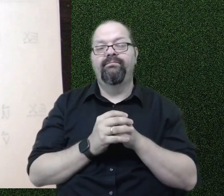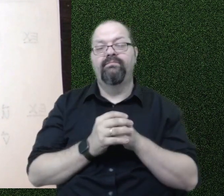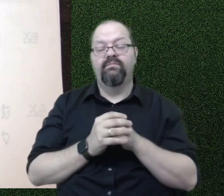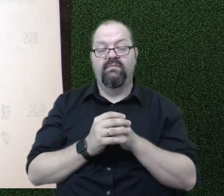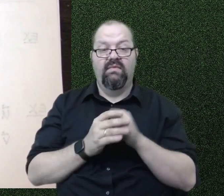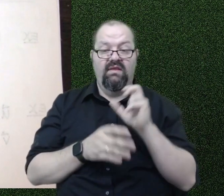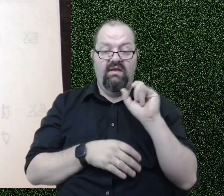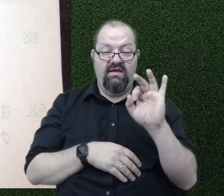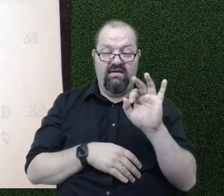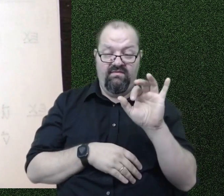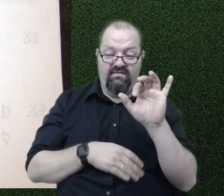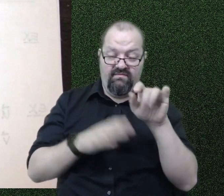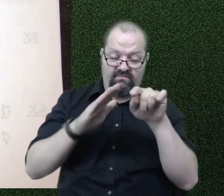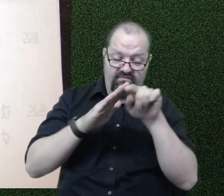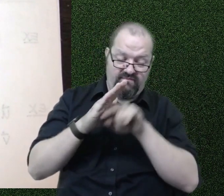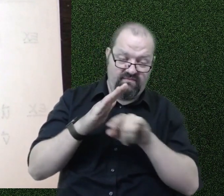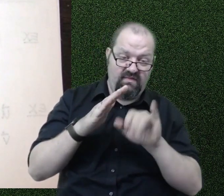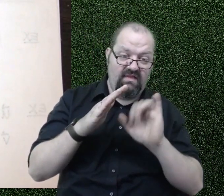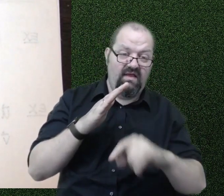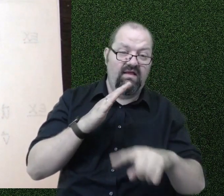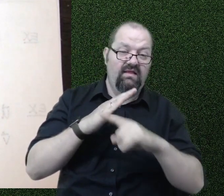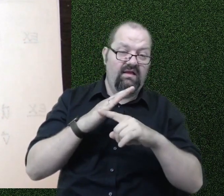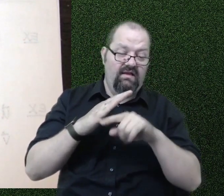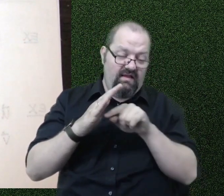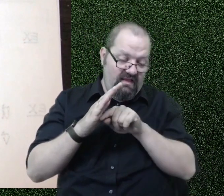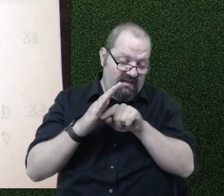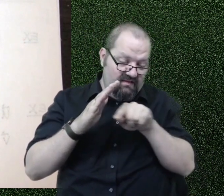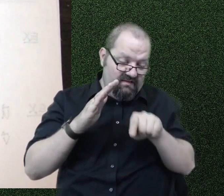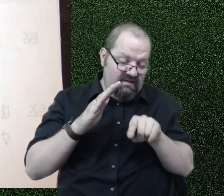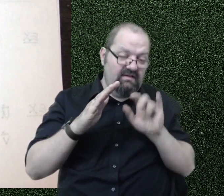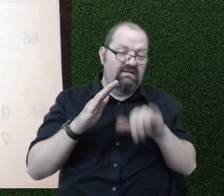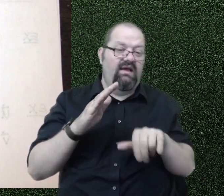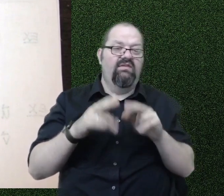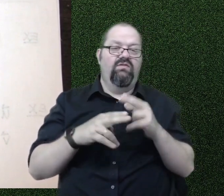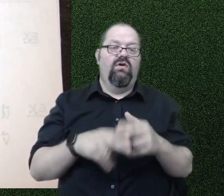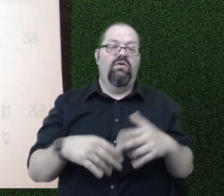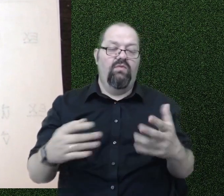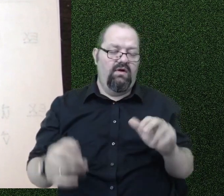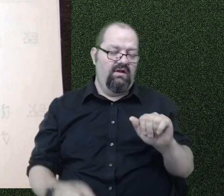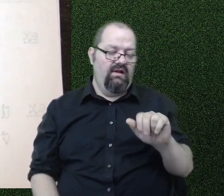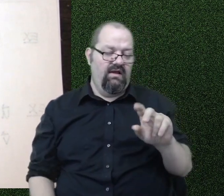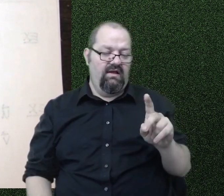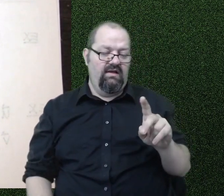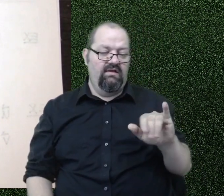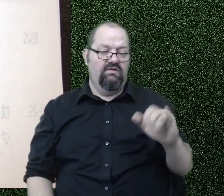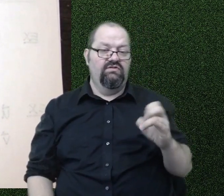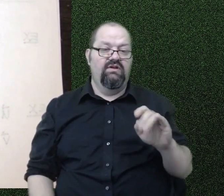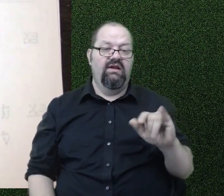this is the side that is next to theta, but it's not the hypotenuse. That's called the adjacent side of the triangle.